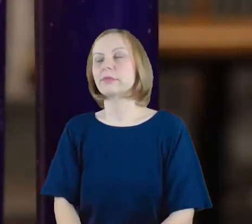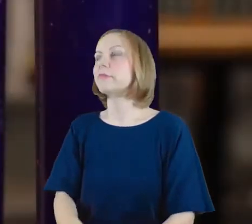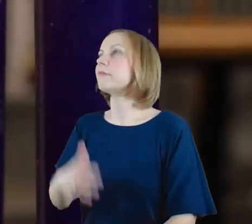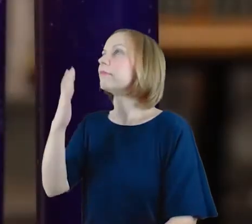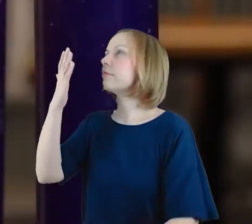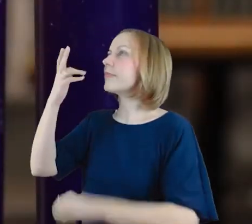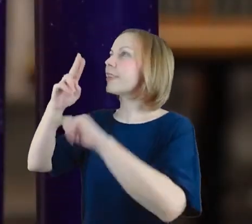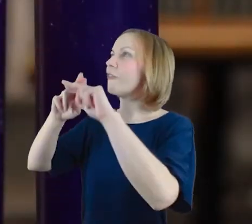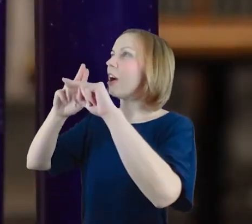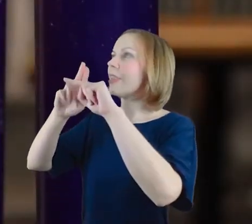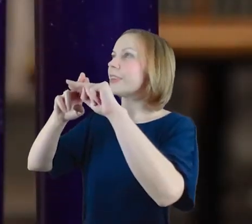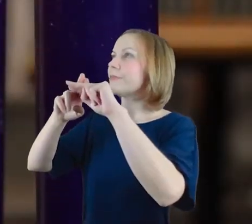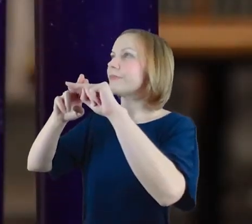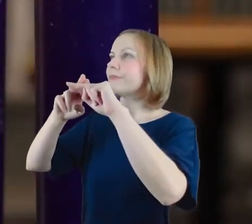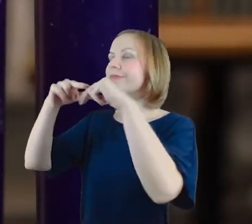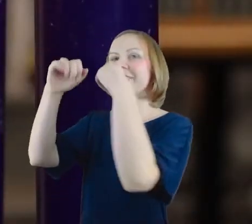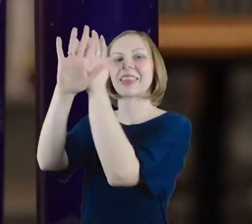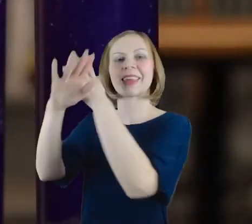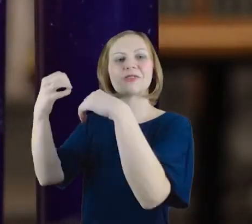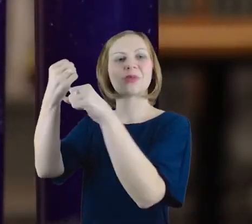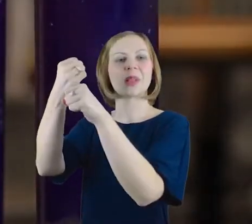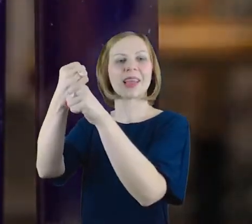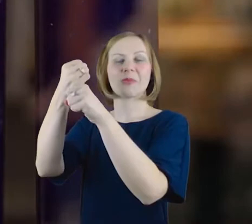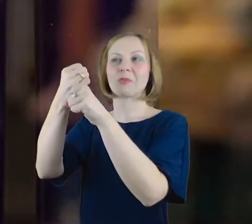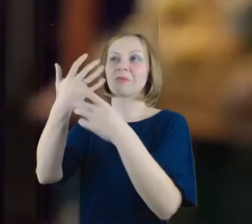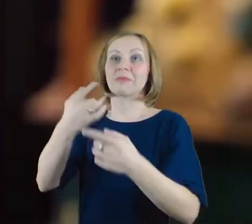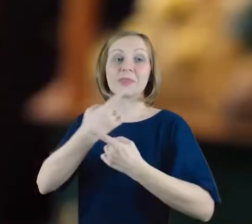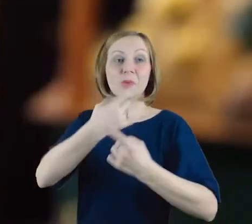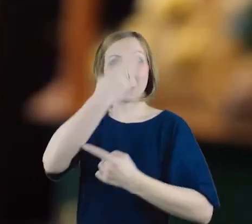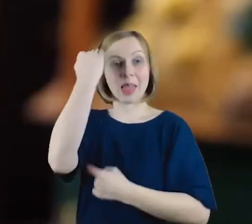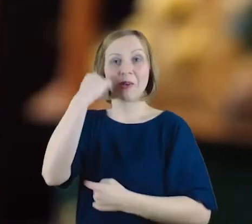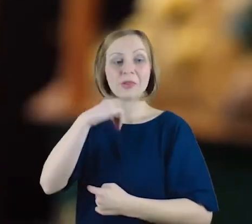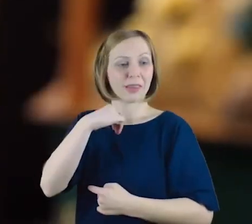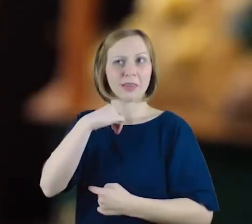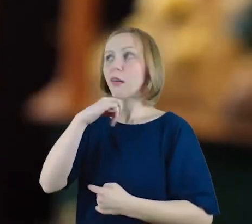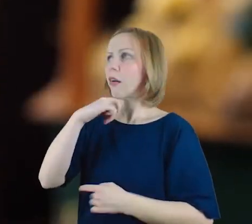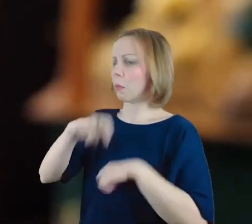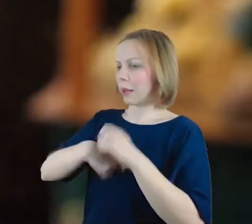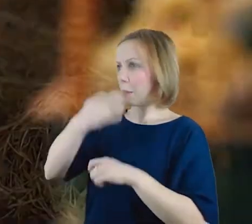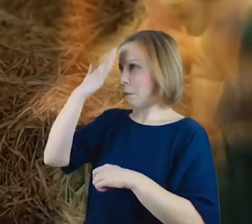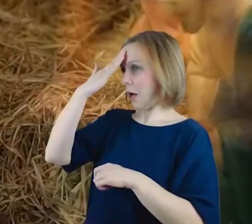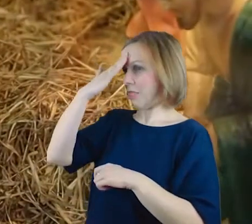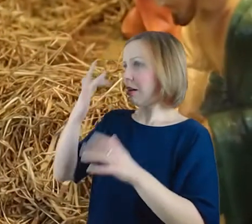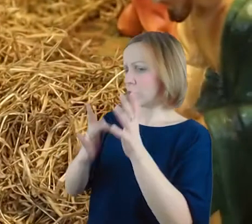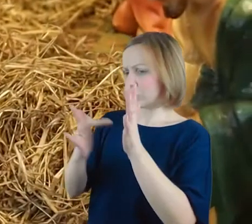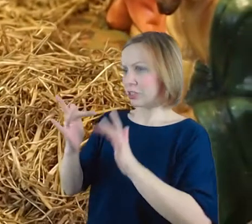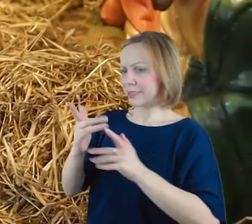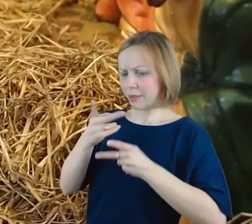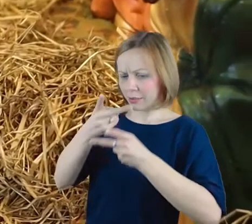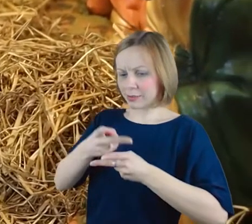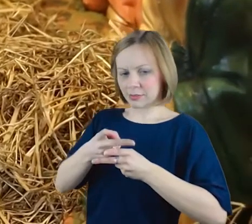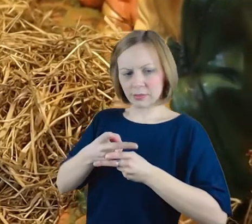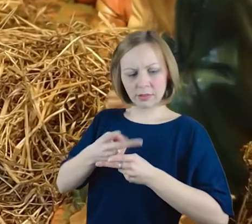God our Father, the angel Gabriel told the Virgin Mary that she was to be the mother of your Son. Though Mary